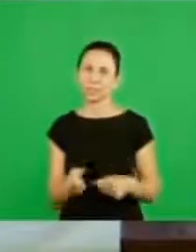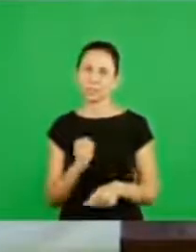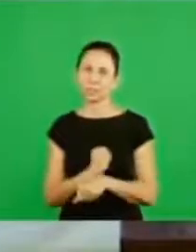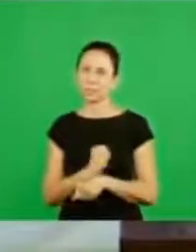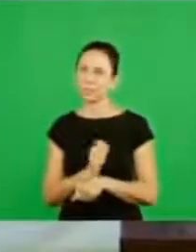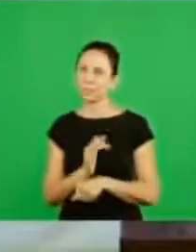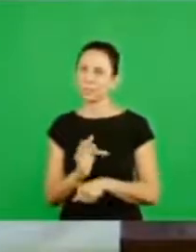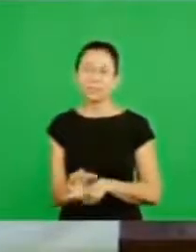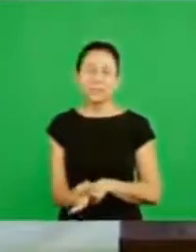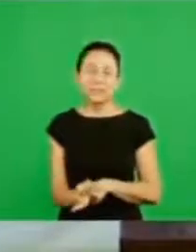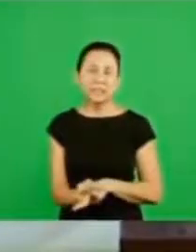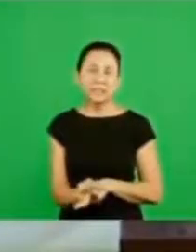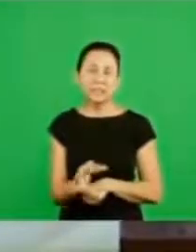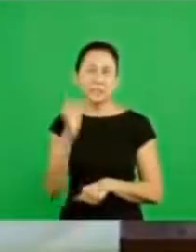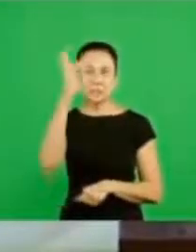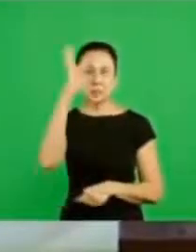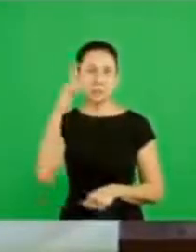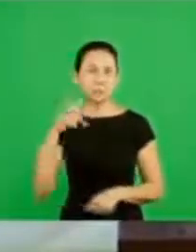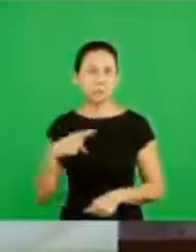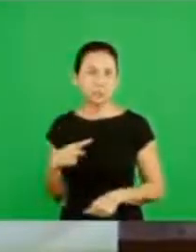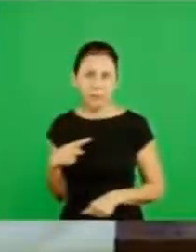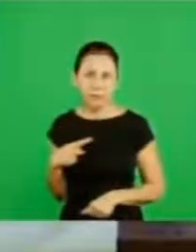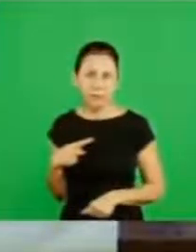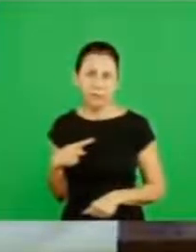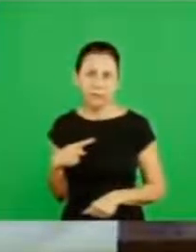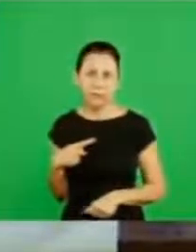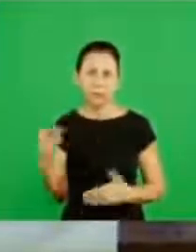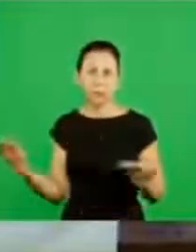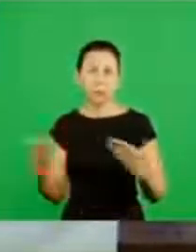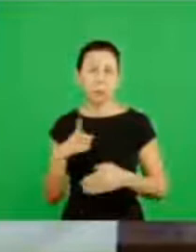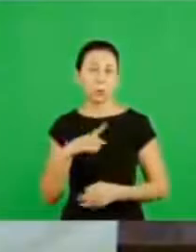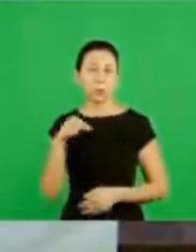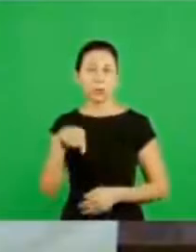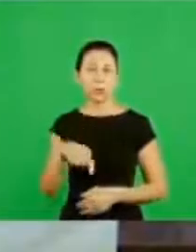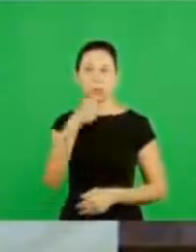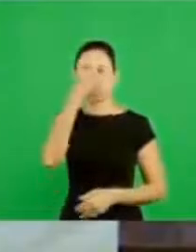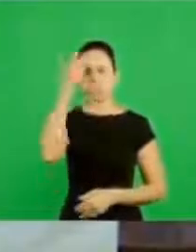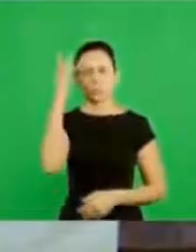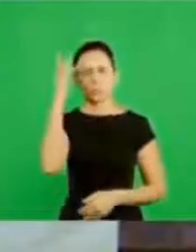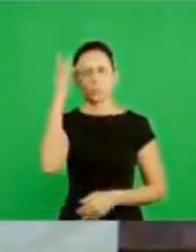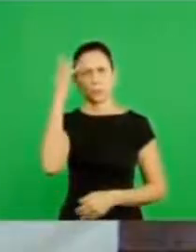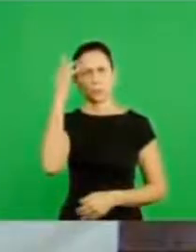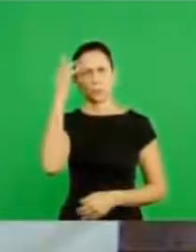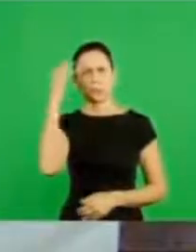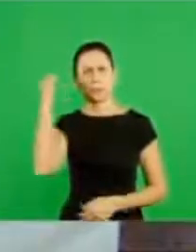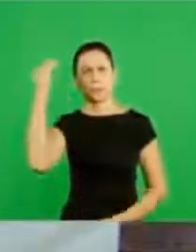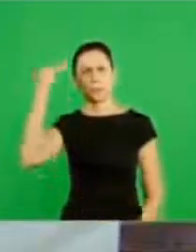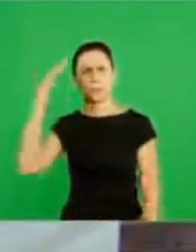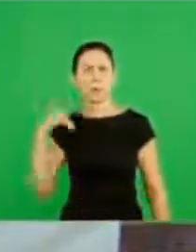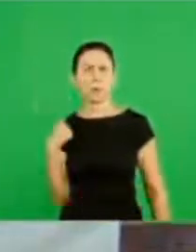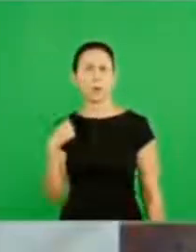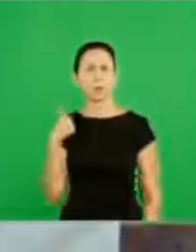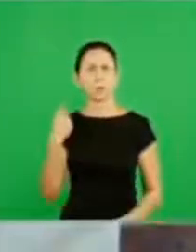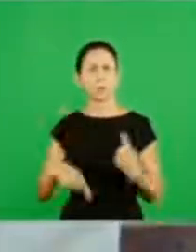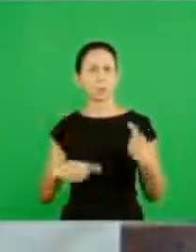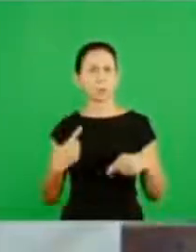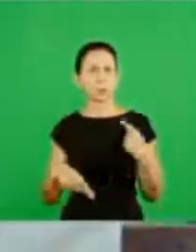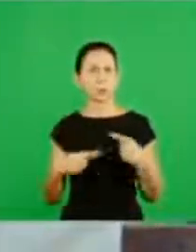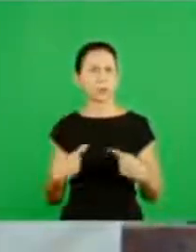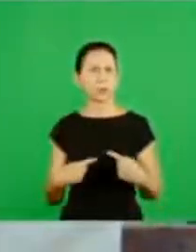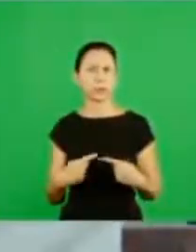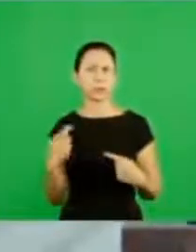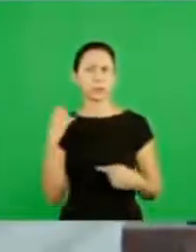gospel that takes away the hope of man, all should seek. We have